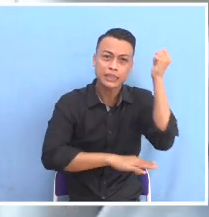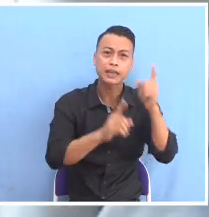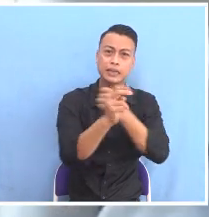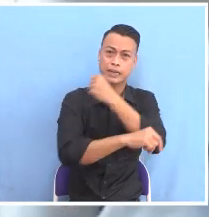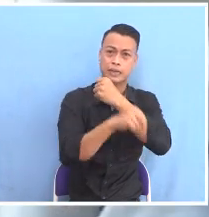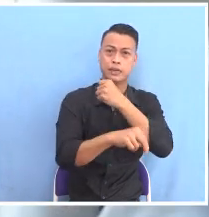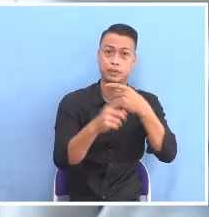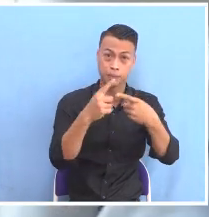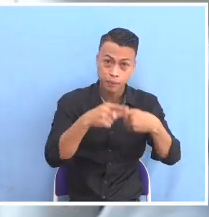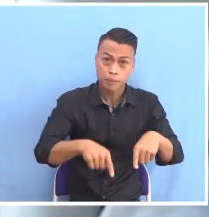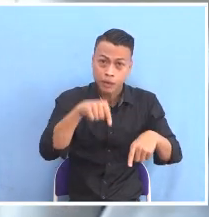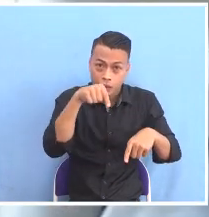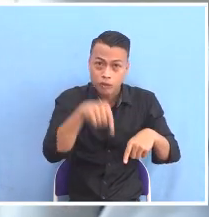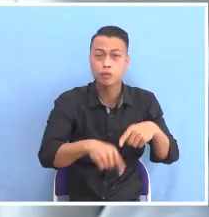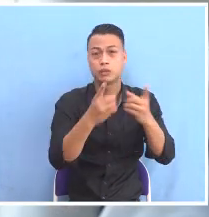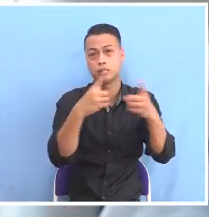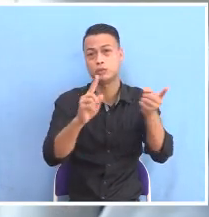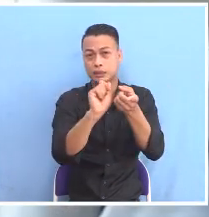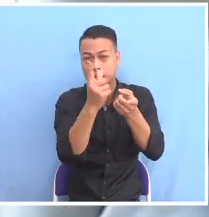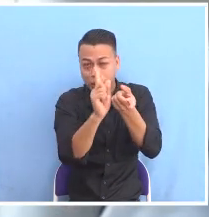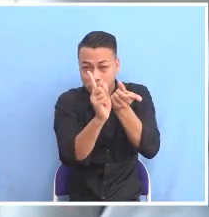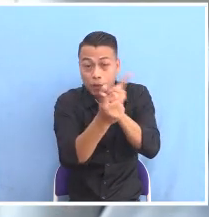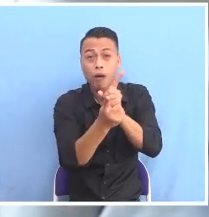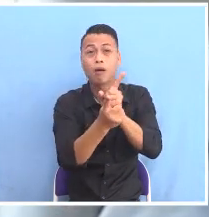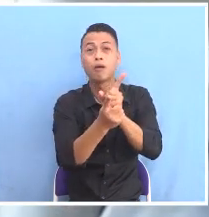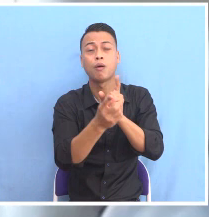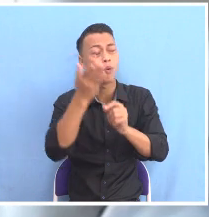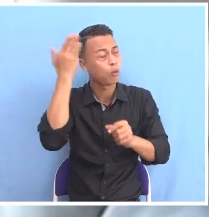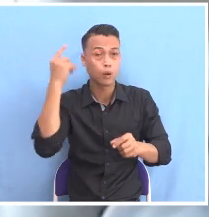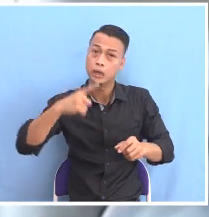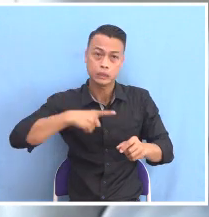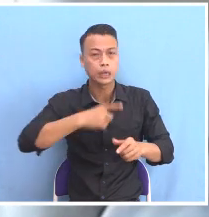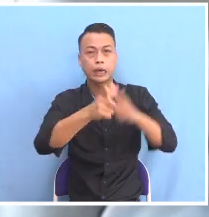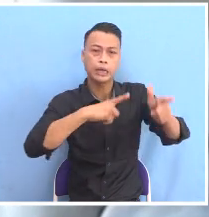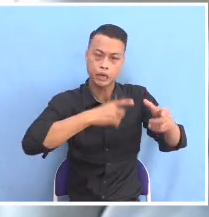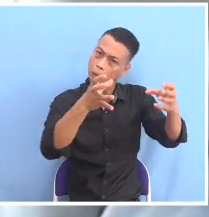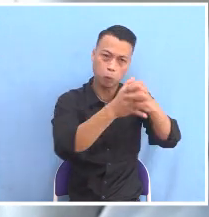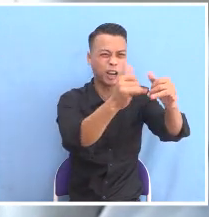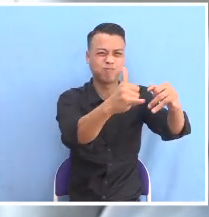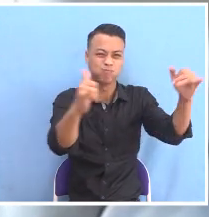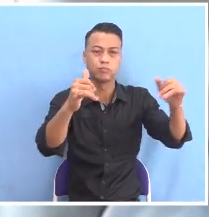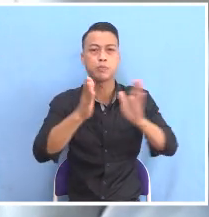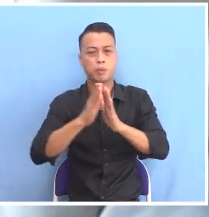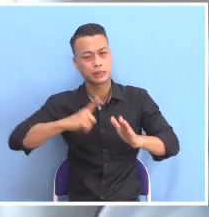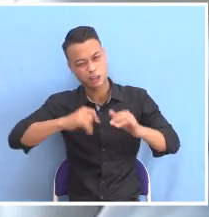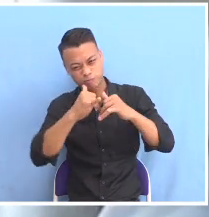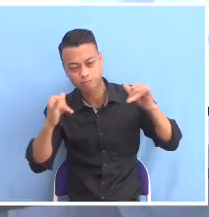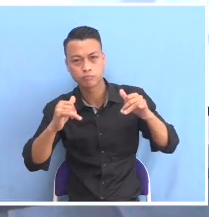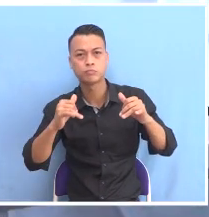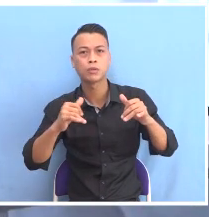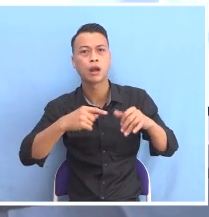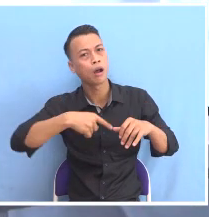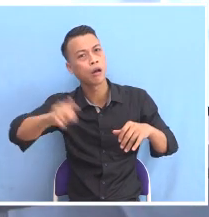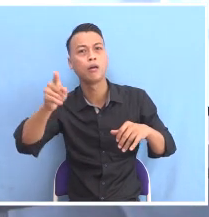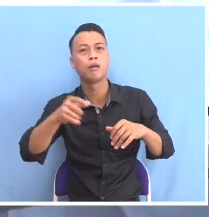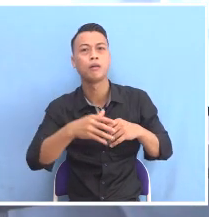hang in Jim. Kuma, as you track us up, the gate a pinunu lebe pibade. You go away and a cabby lady. So, the editor